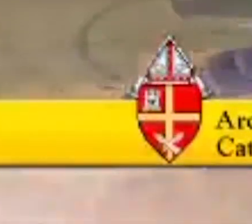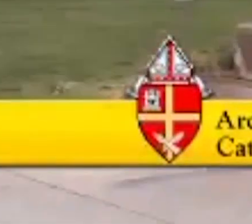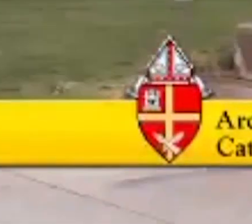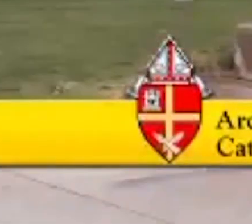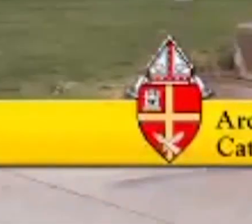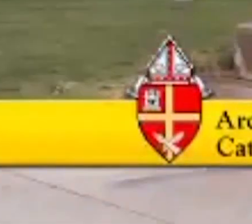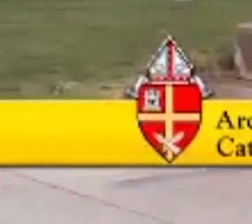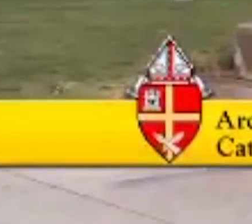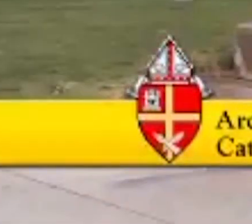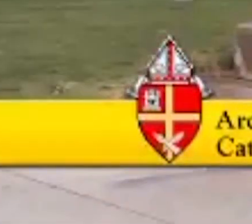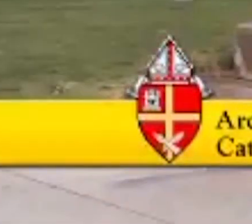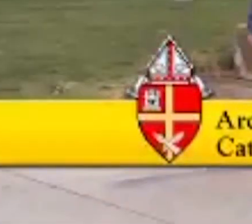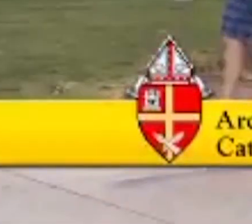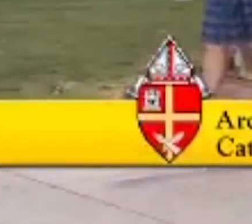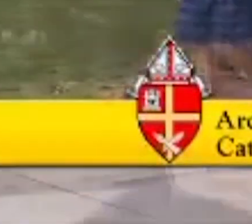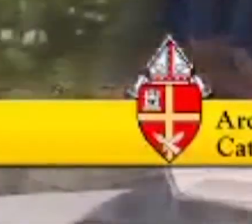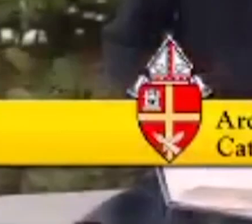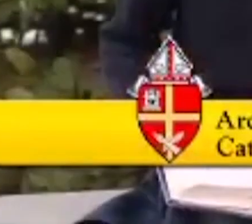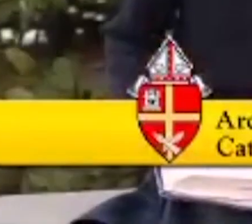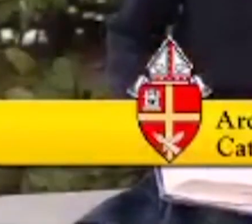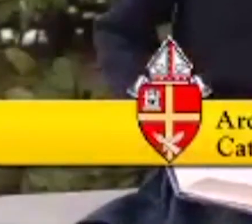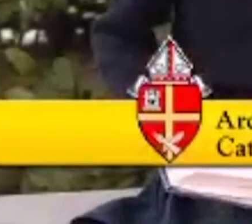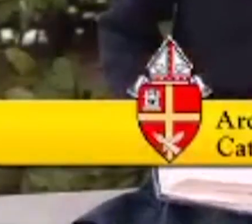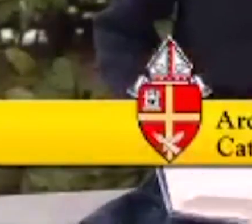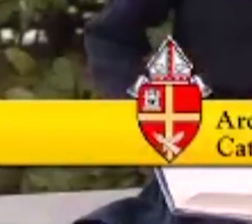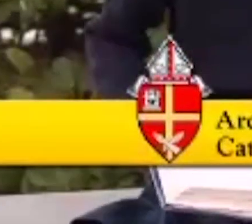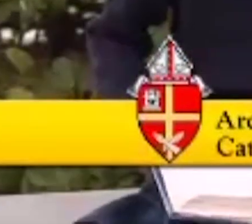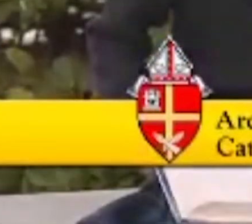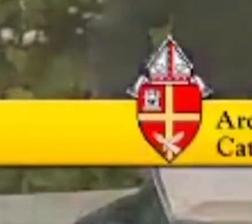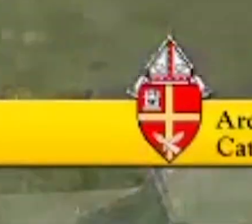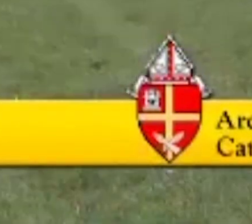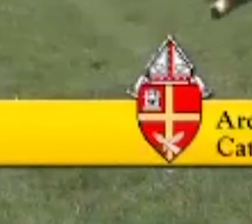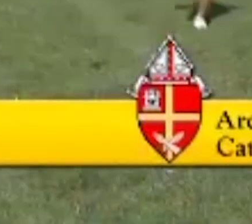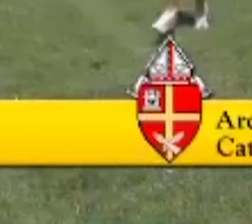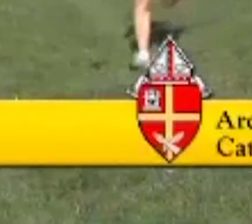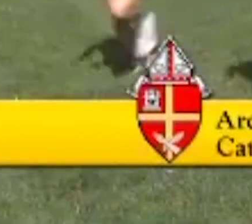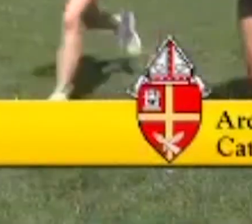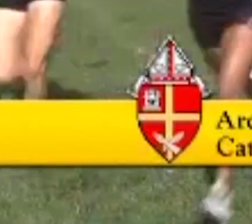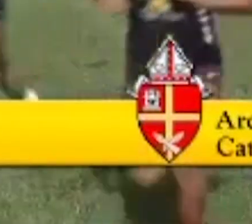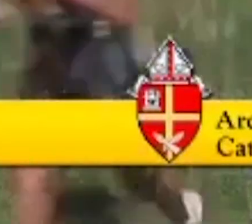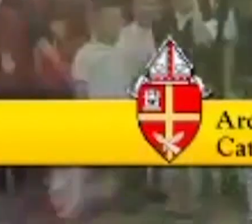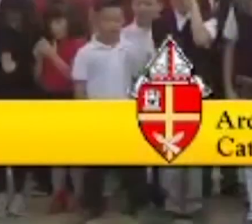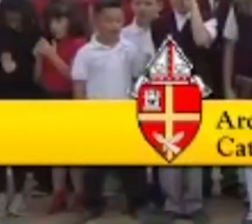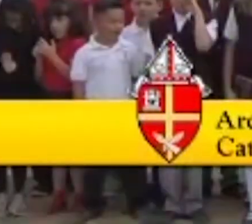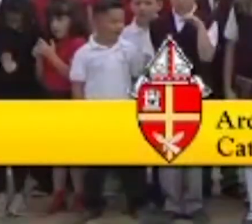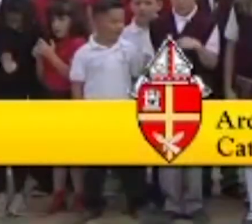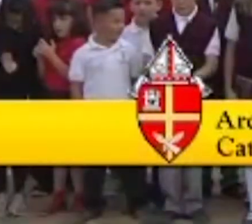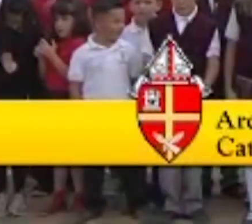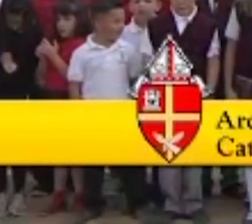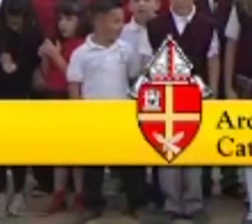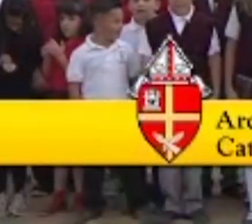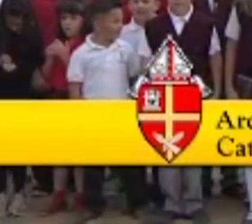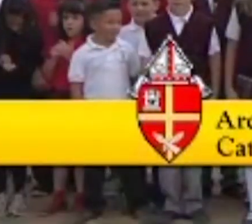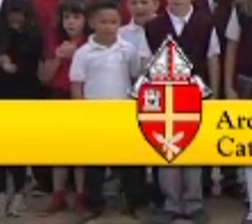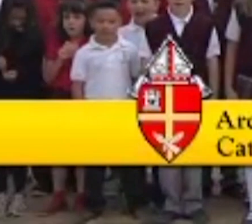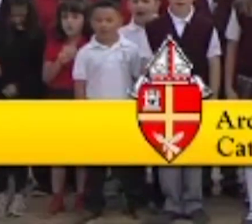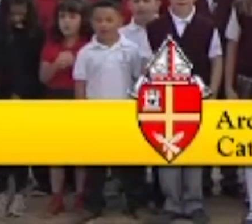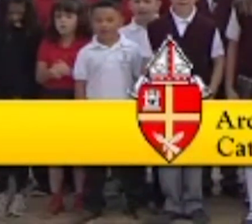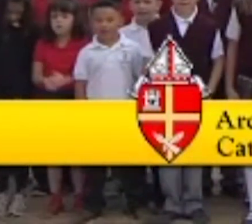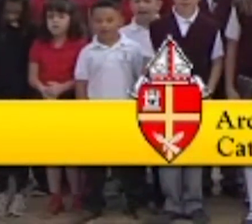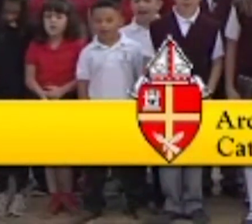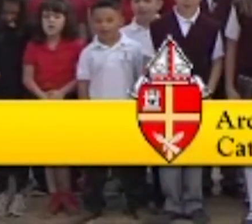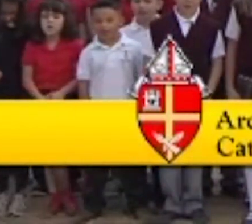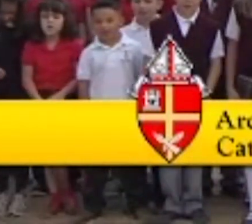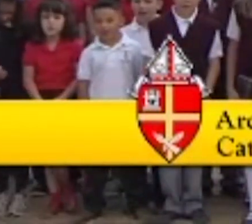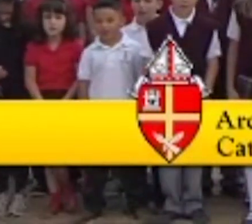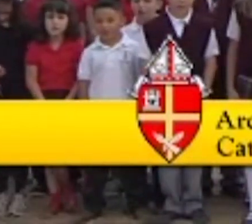students. Catholic values and traditions. Theology and community service programs. More affordable than you think. Have faith in